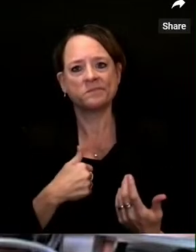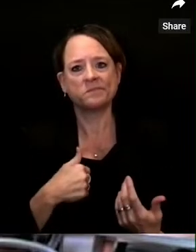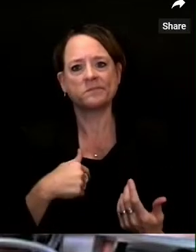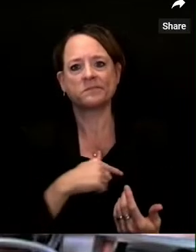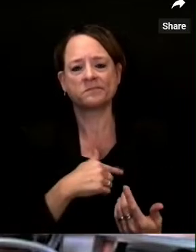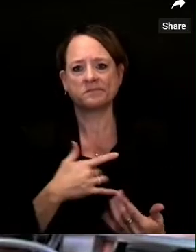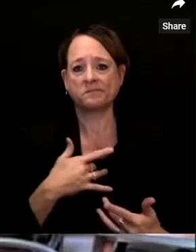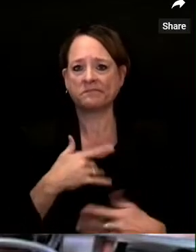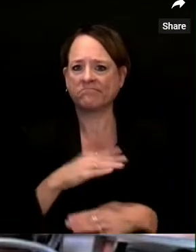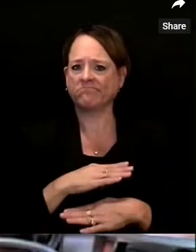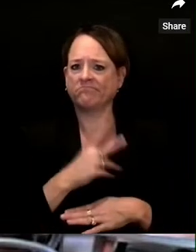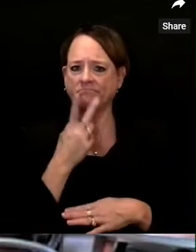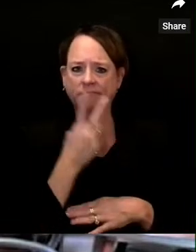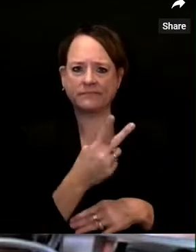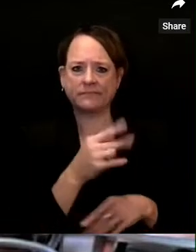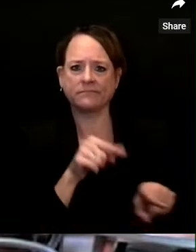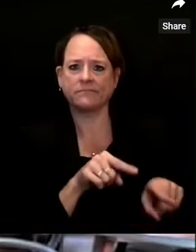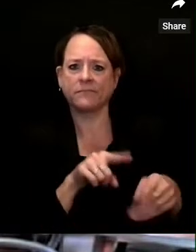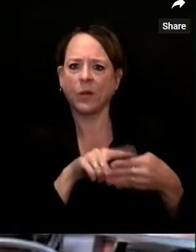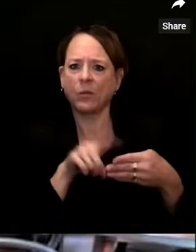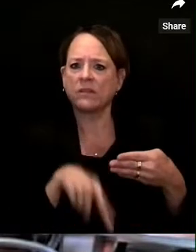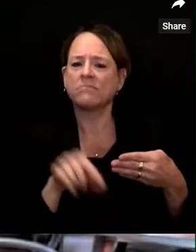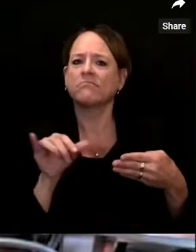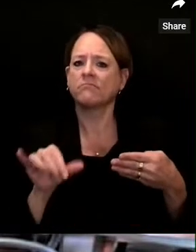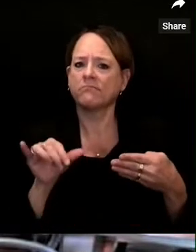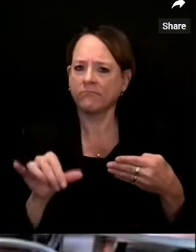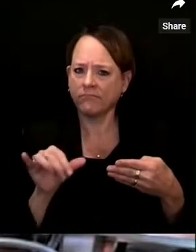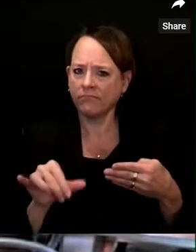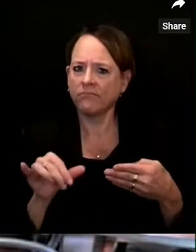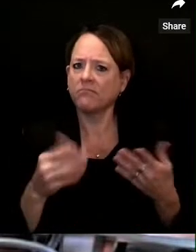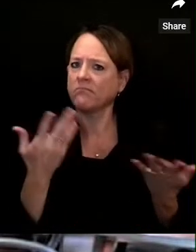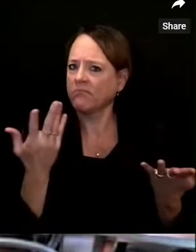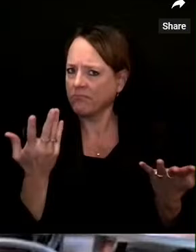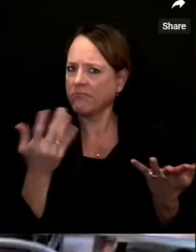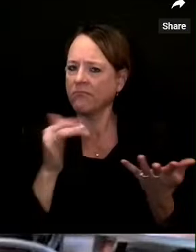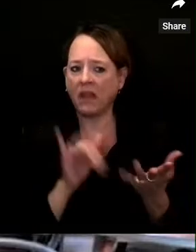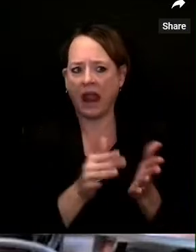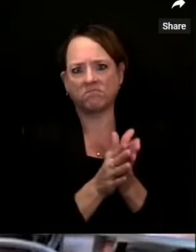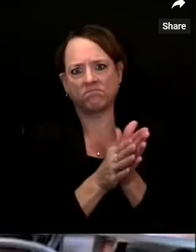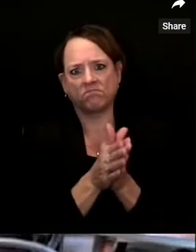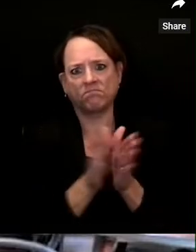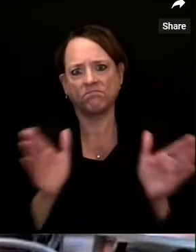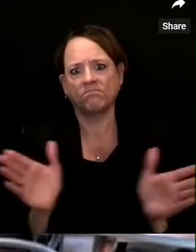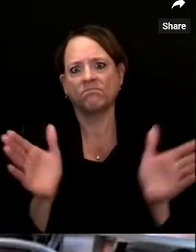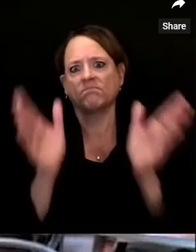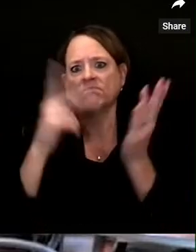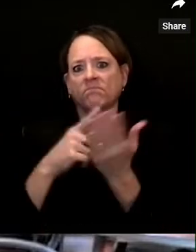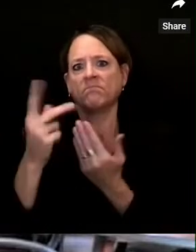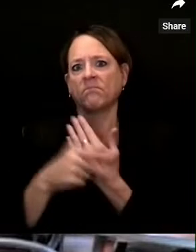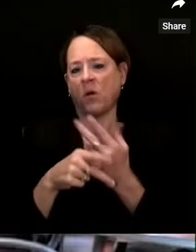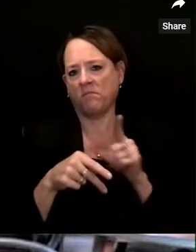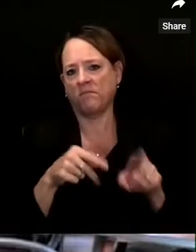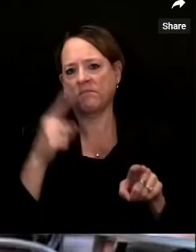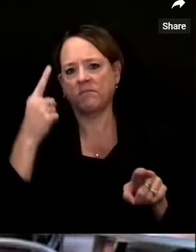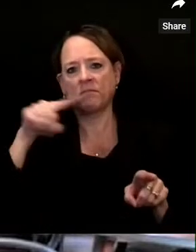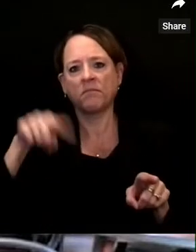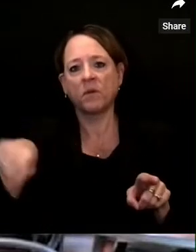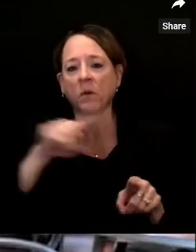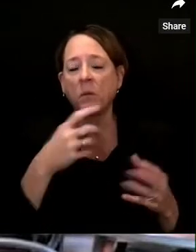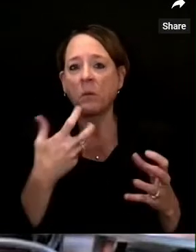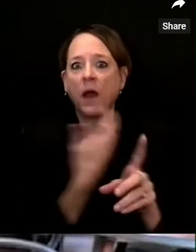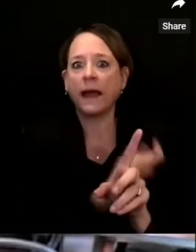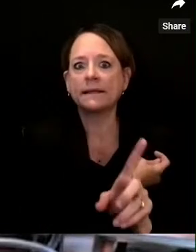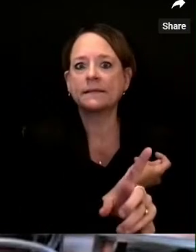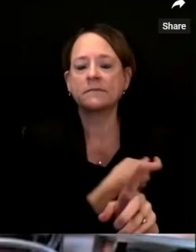incentive program. We're very pleased to see that there are additional, you know, municipalities and some private employers and others